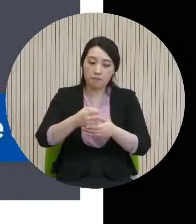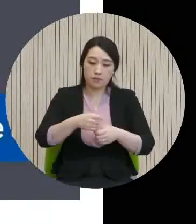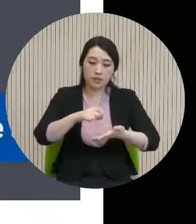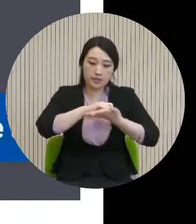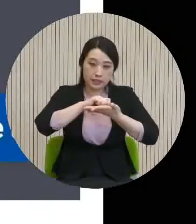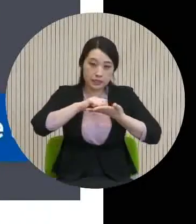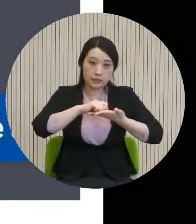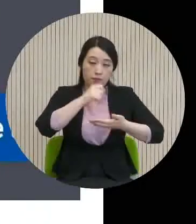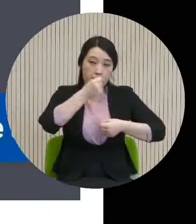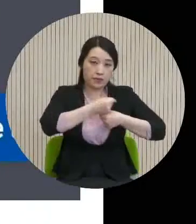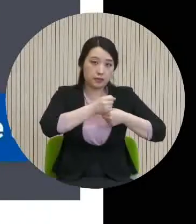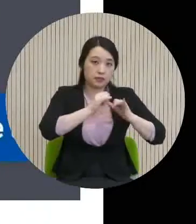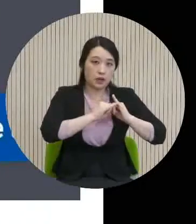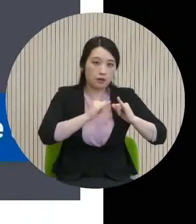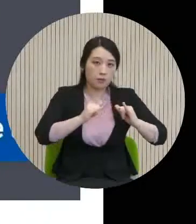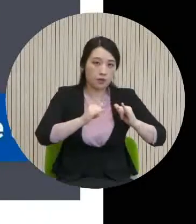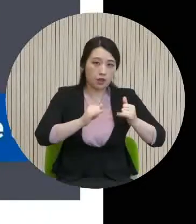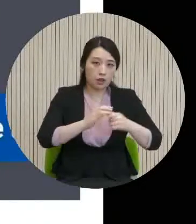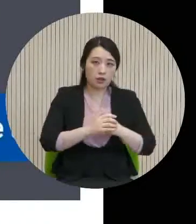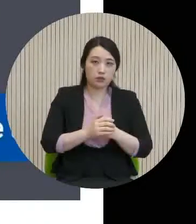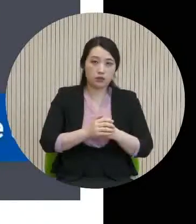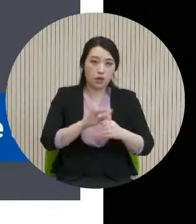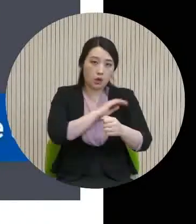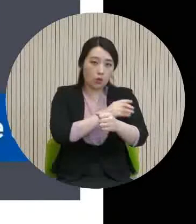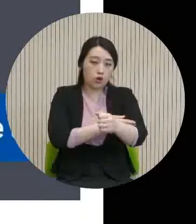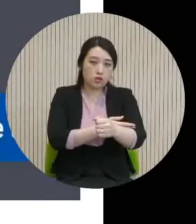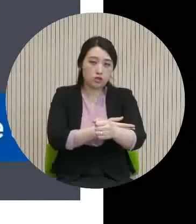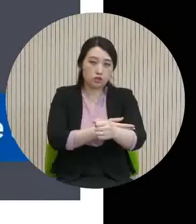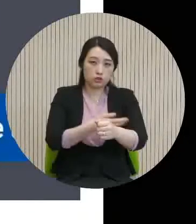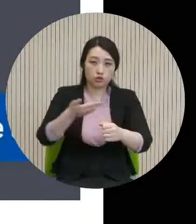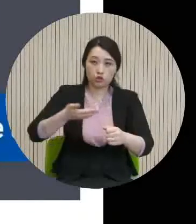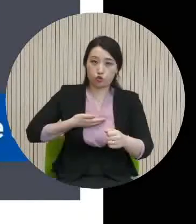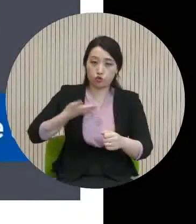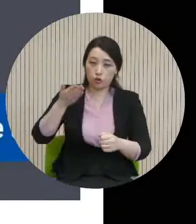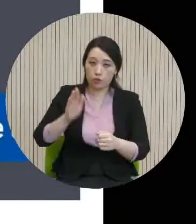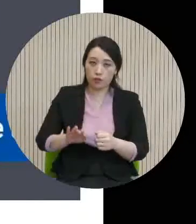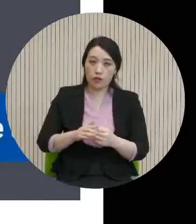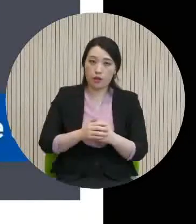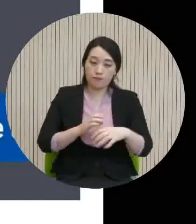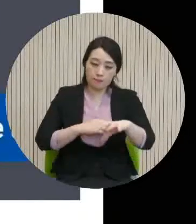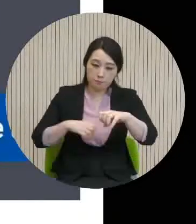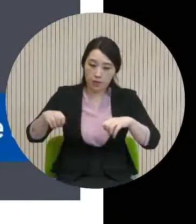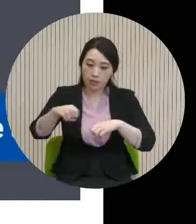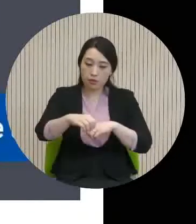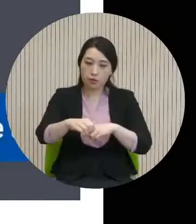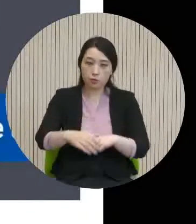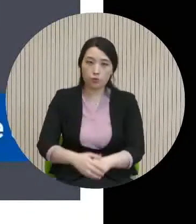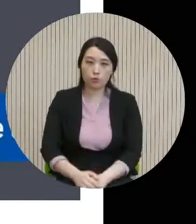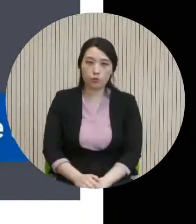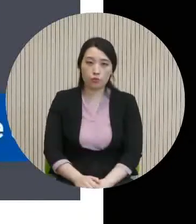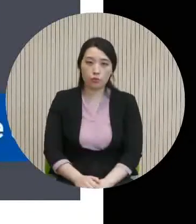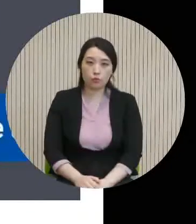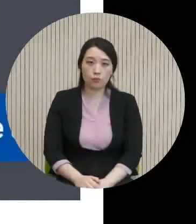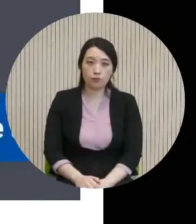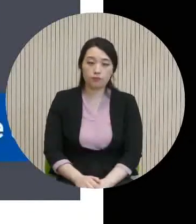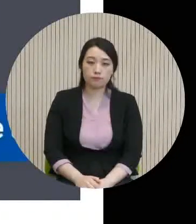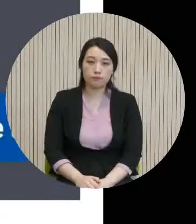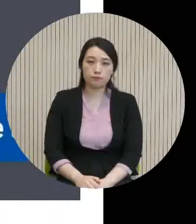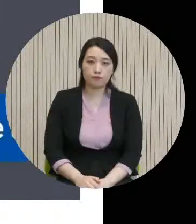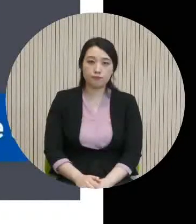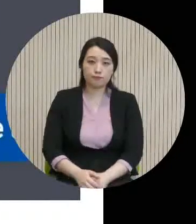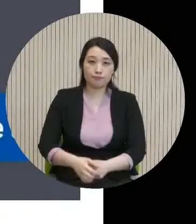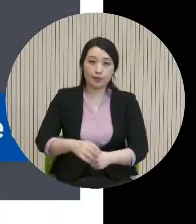certain period. In return, they are supposed to allow libraries, for